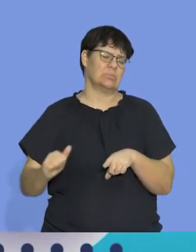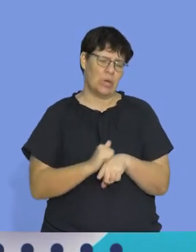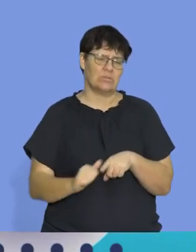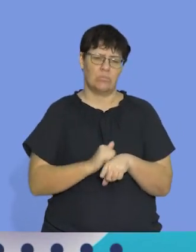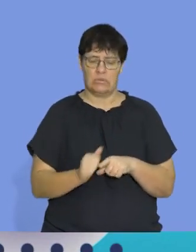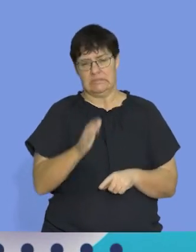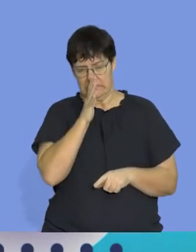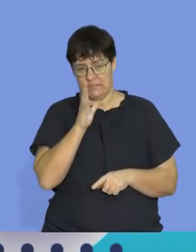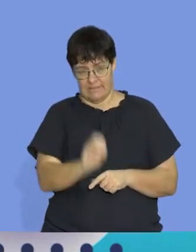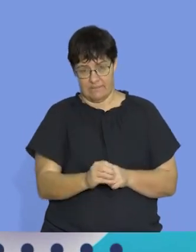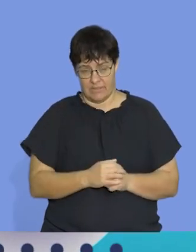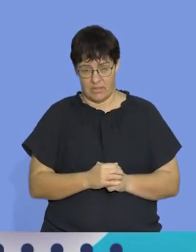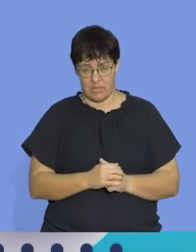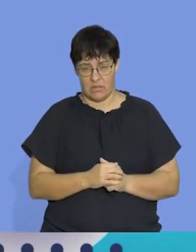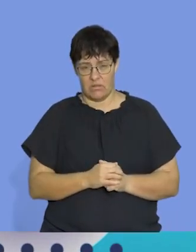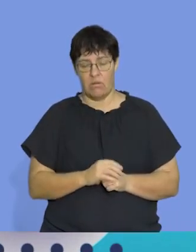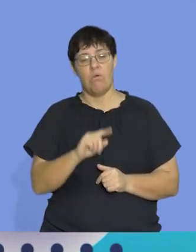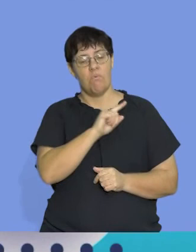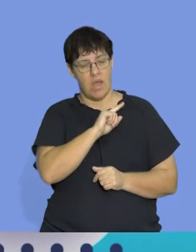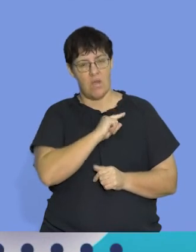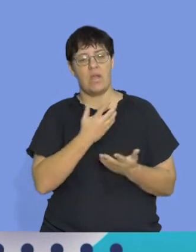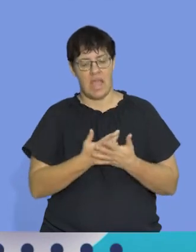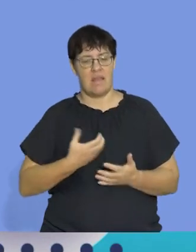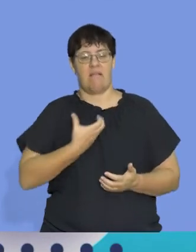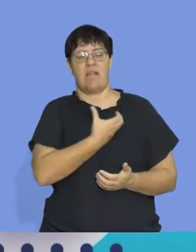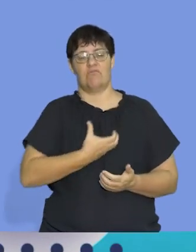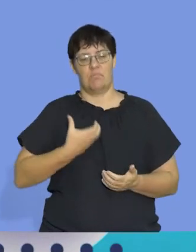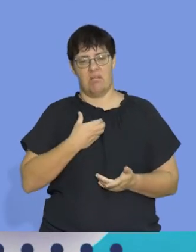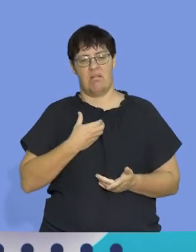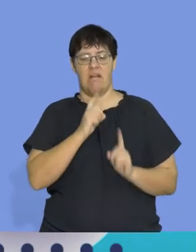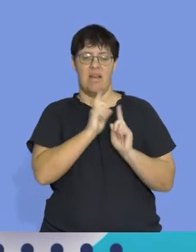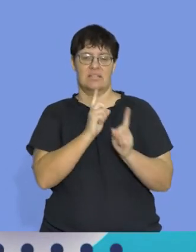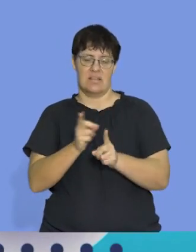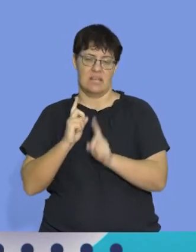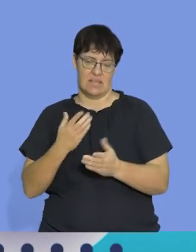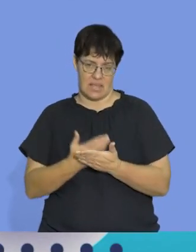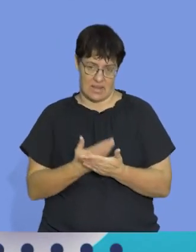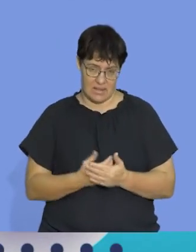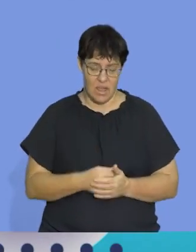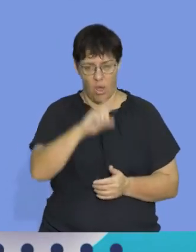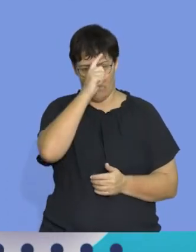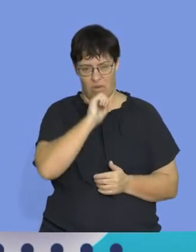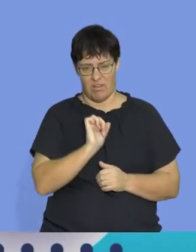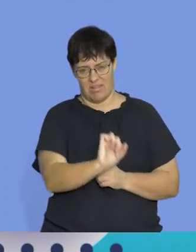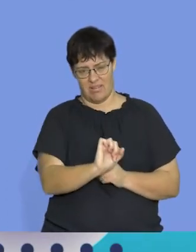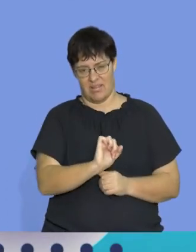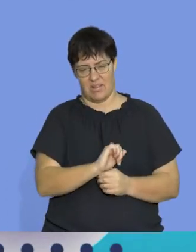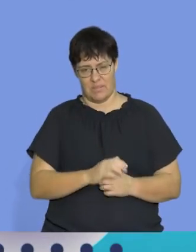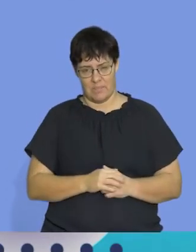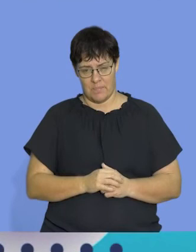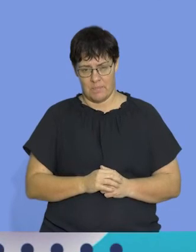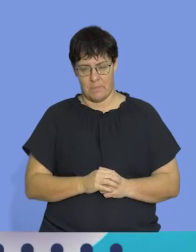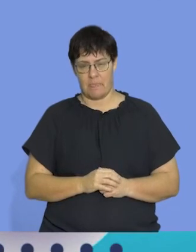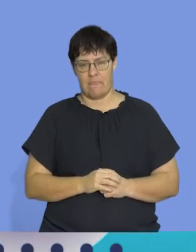so that we can actually be more comfortable around these energy profiles and the calculations that go with